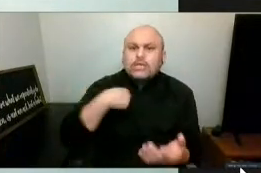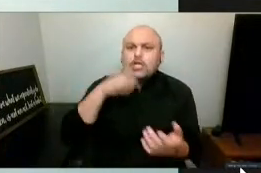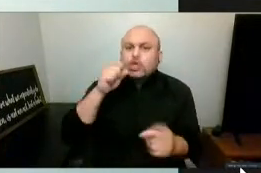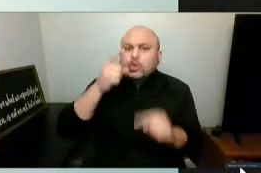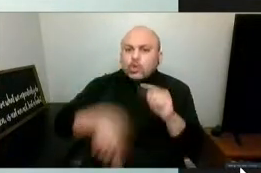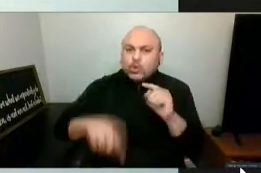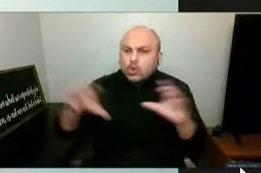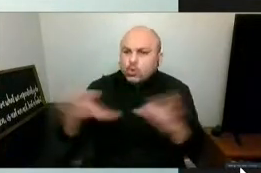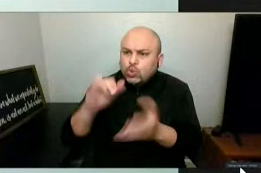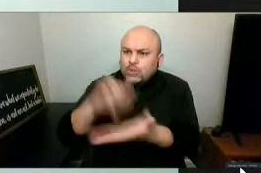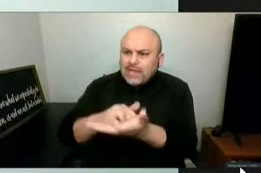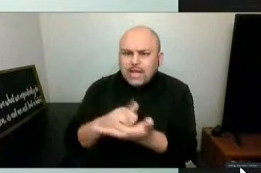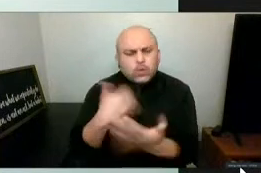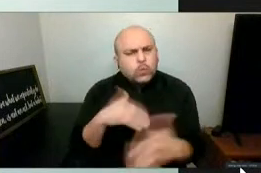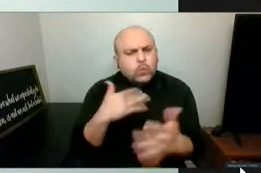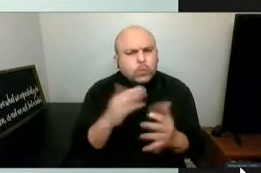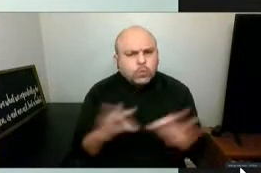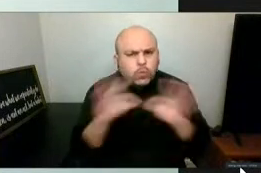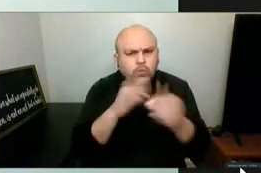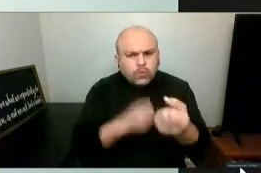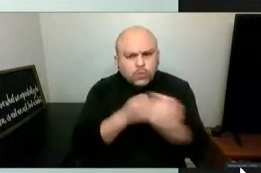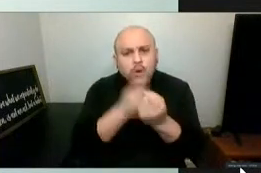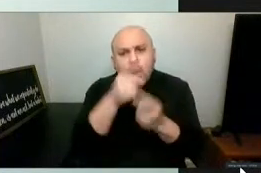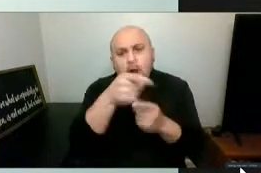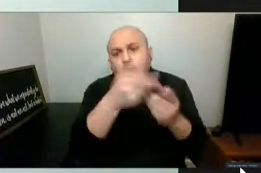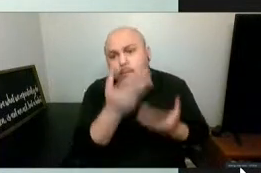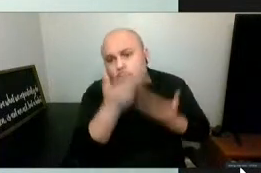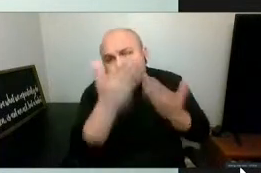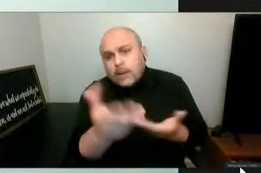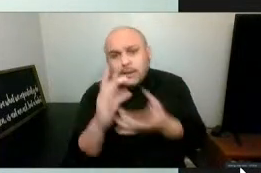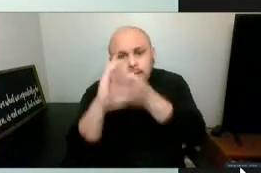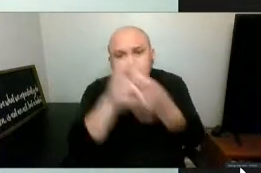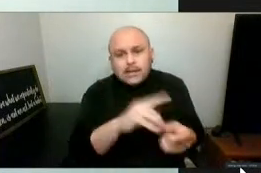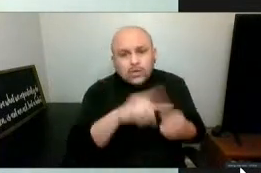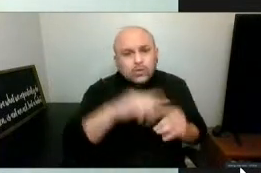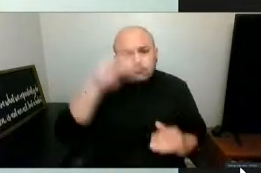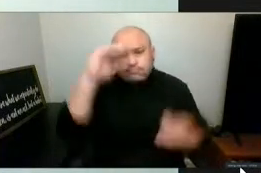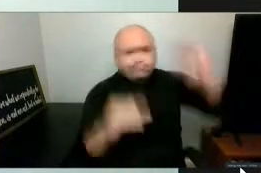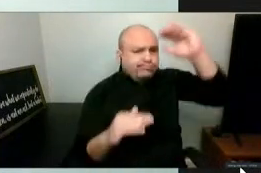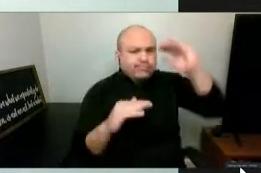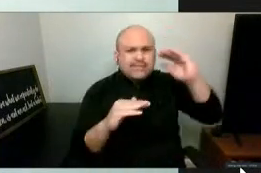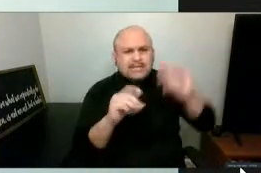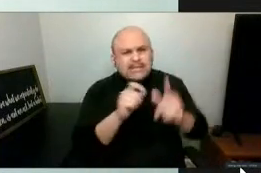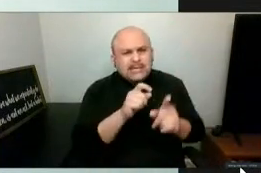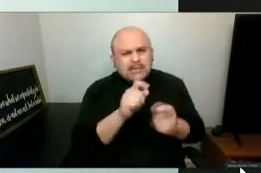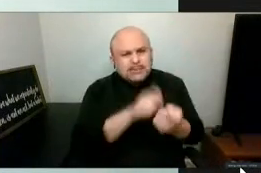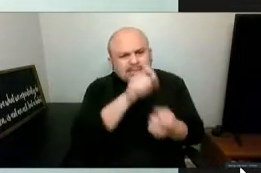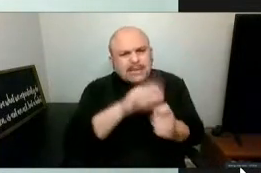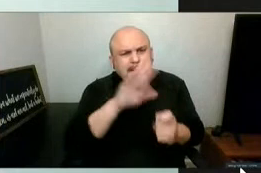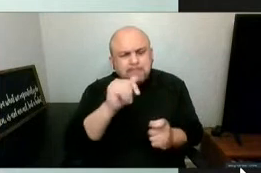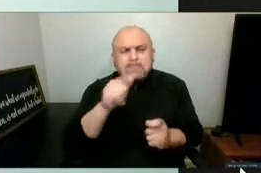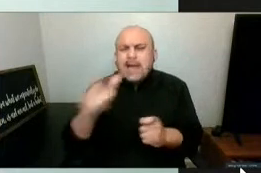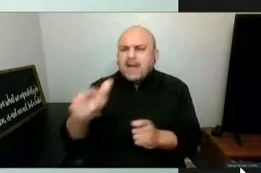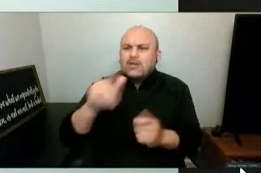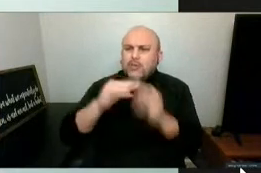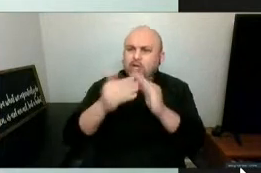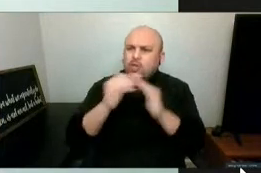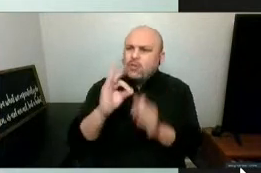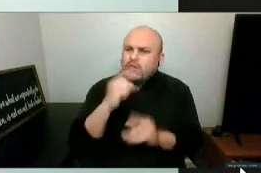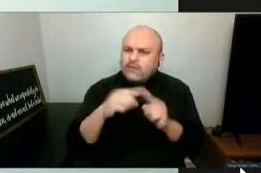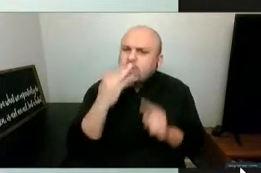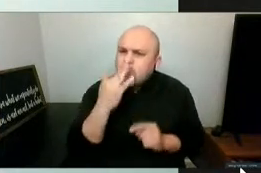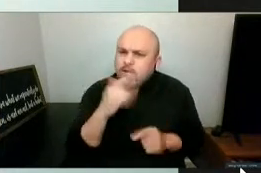more. While your proposals are tied to the disparities particularly faced by communities of color and disabled individuals